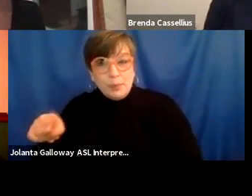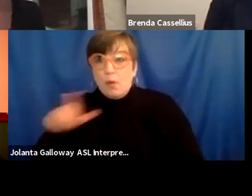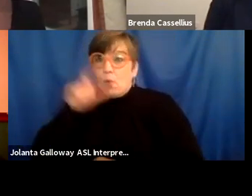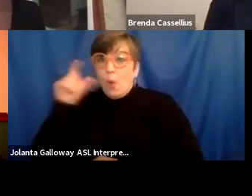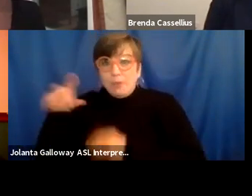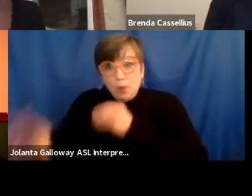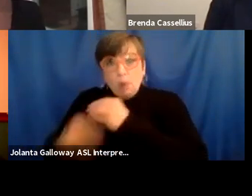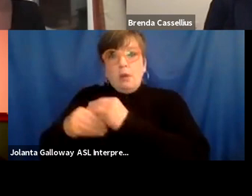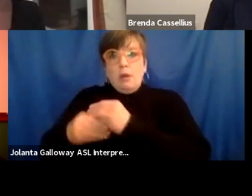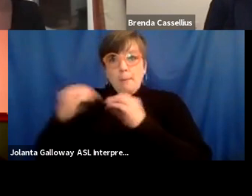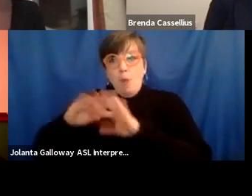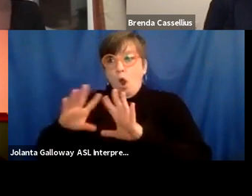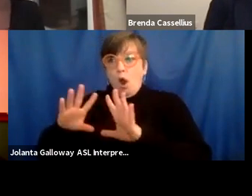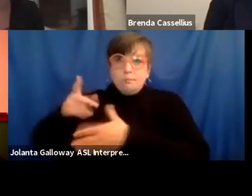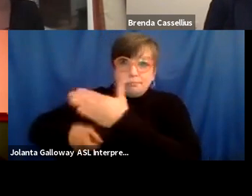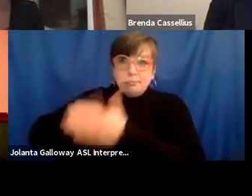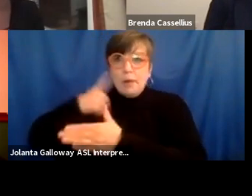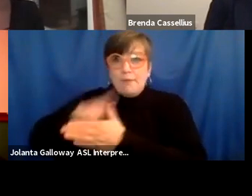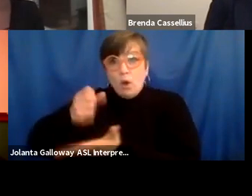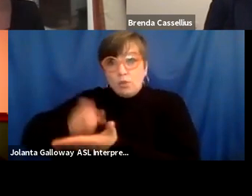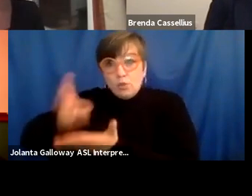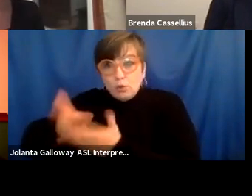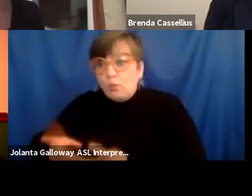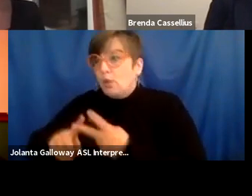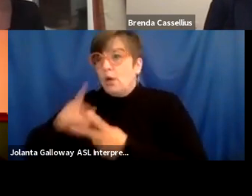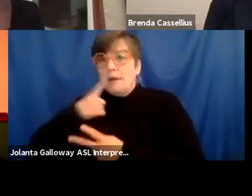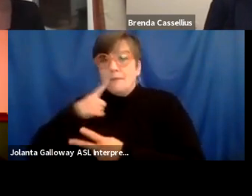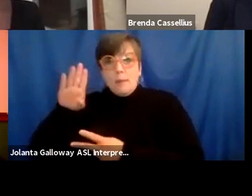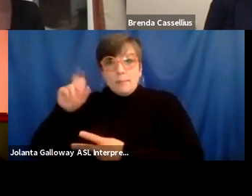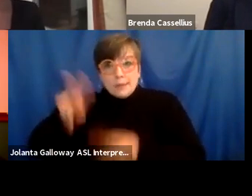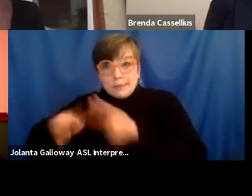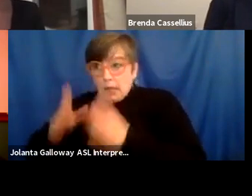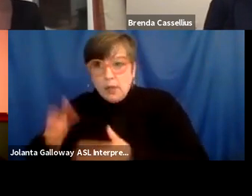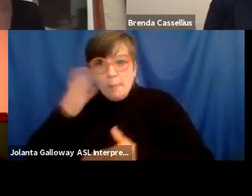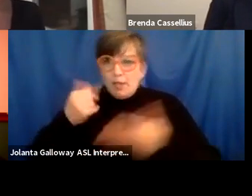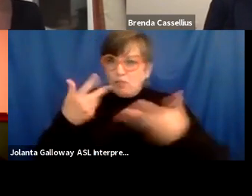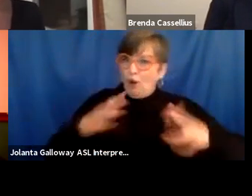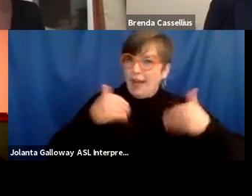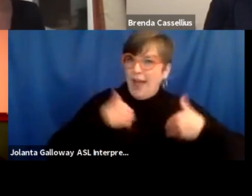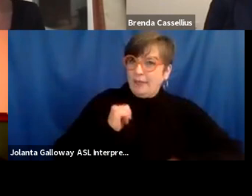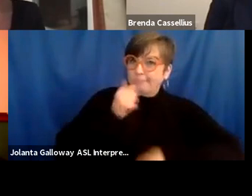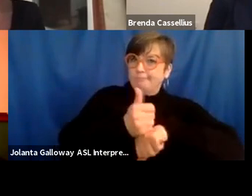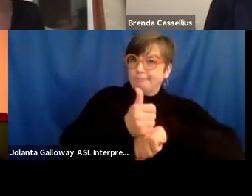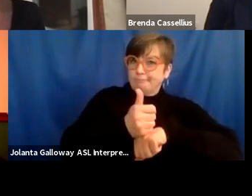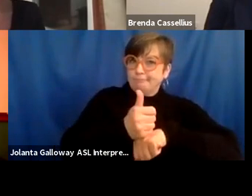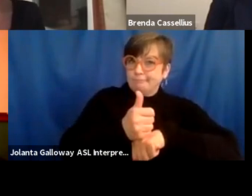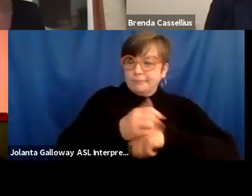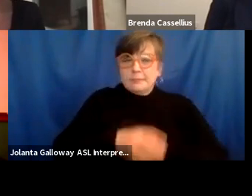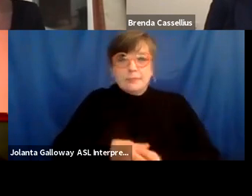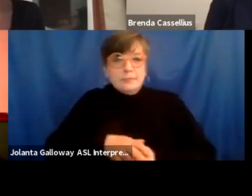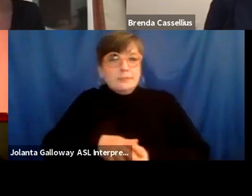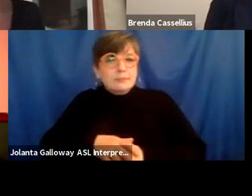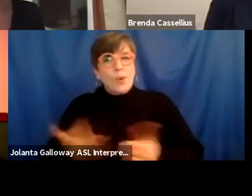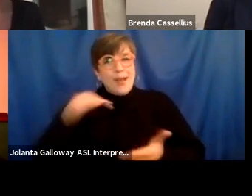we may see our lower special education costs. So these are investments in things that we think we will be able to gain efficiencies in the long